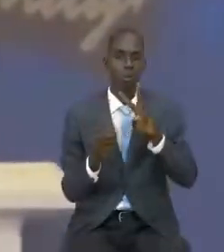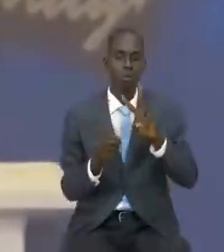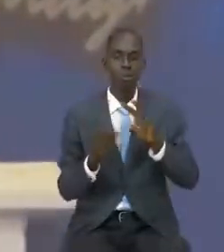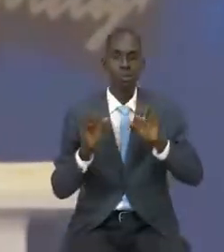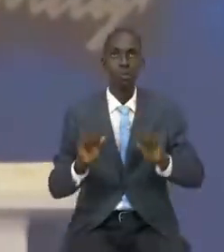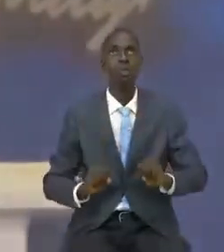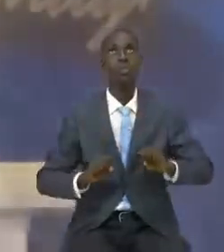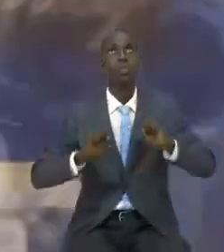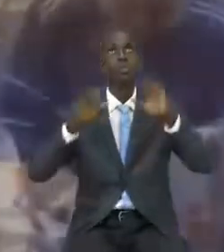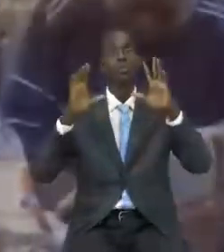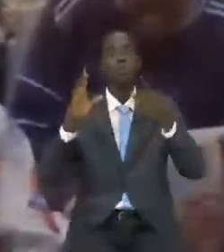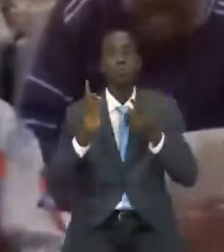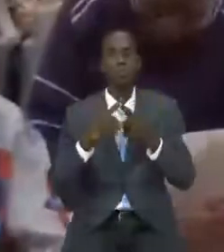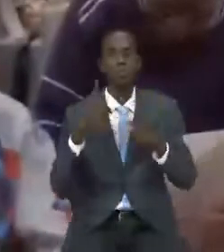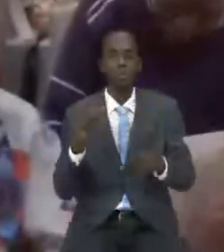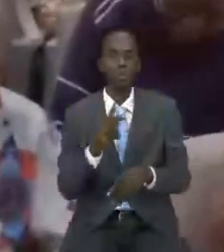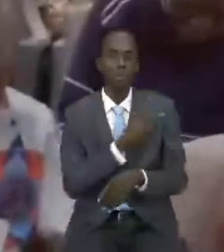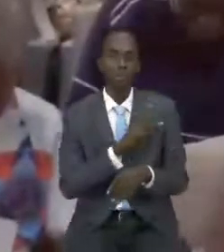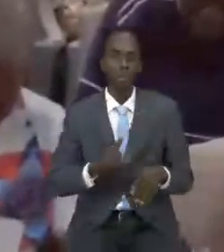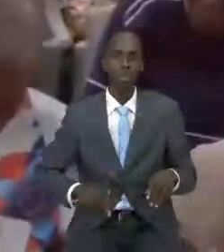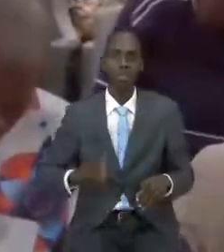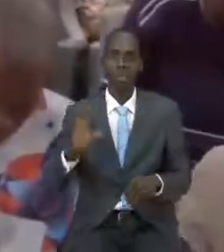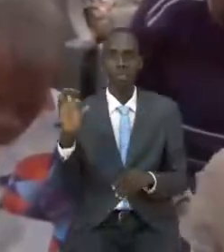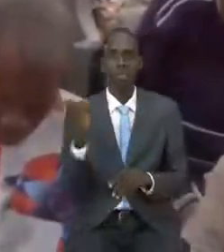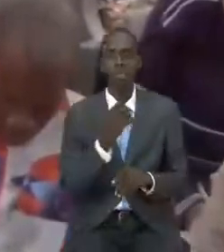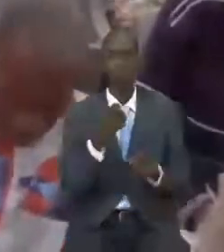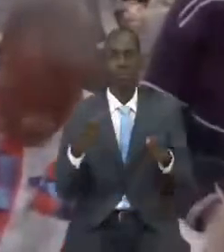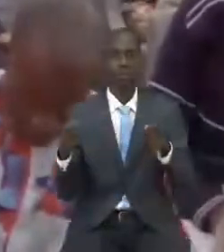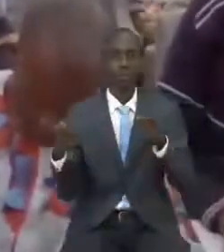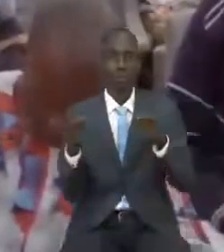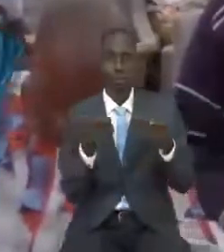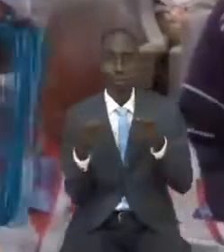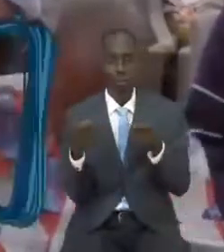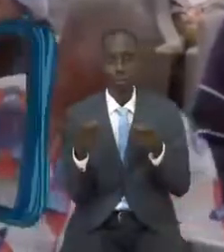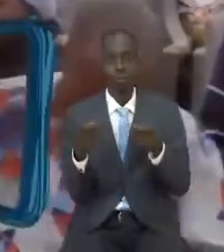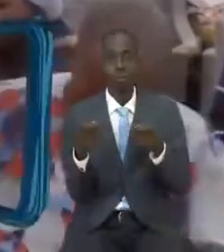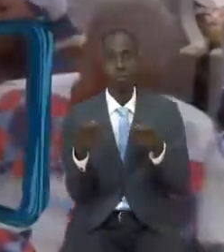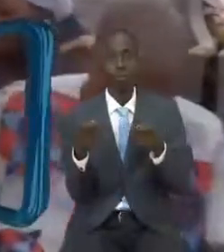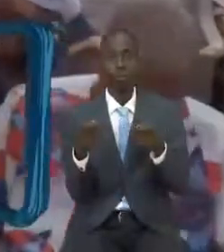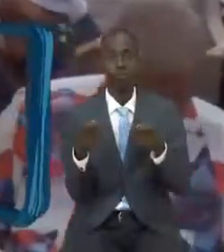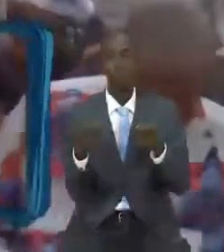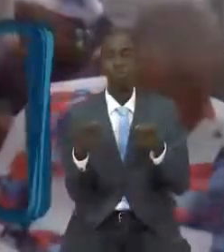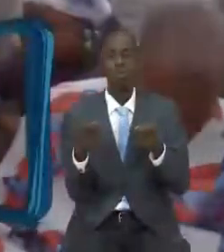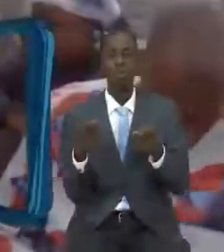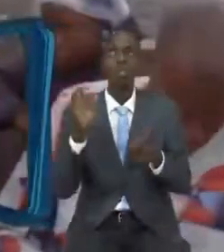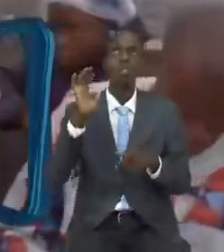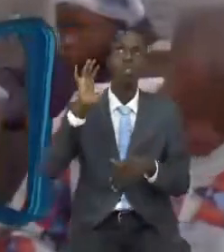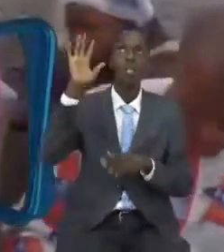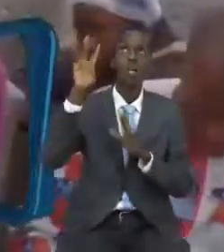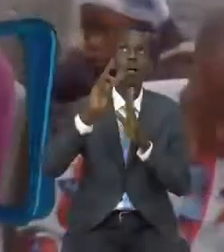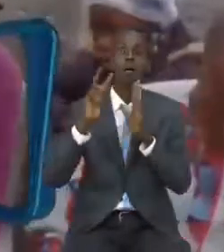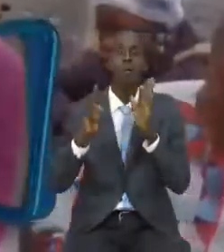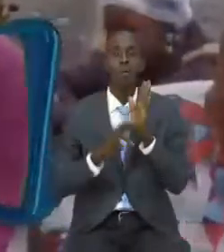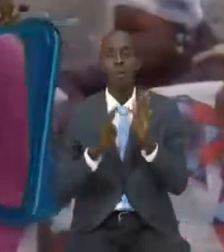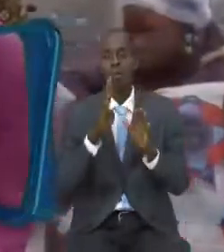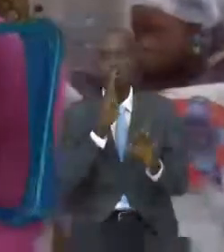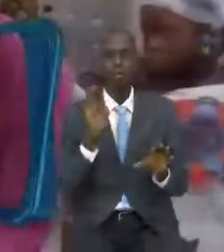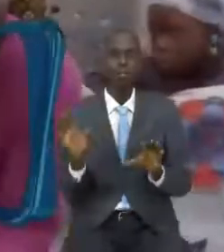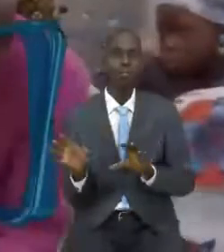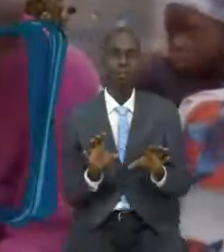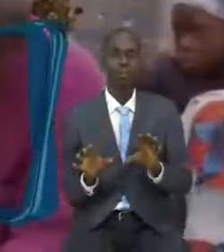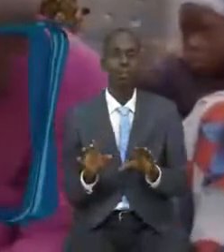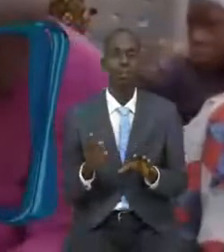to the king's rule, thy will be done. We're coming to